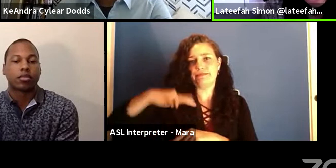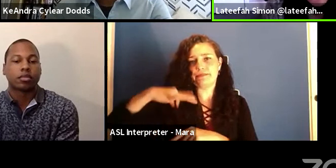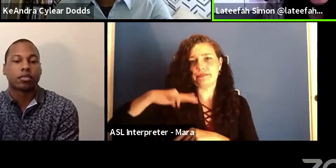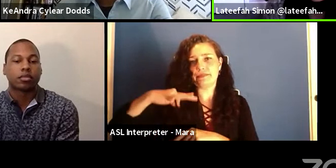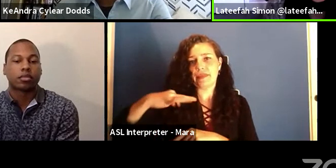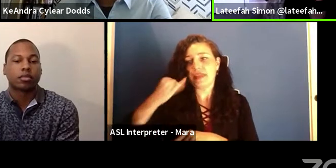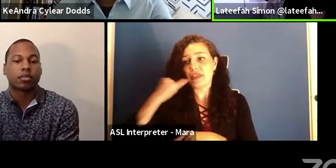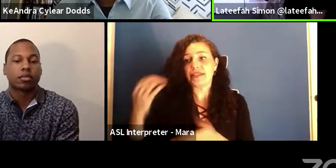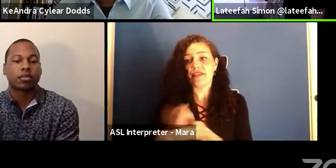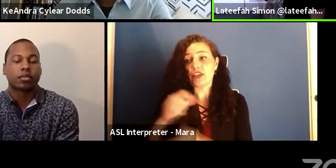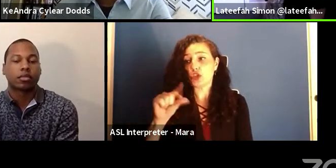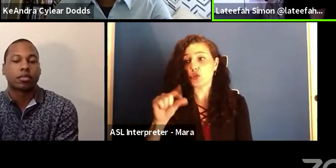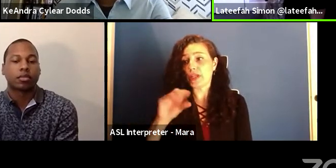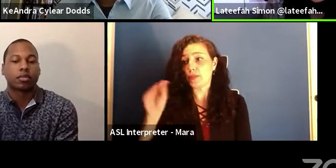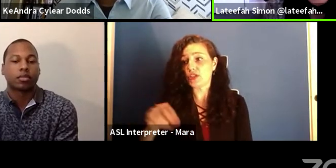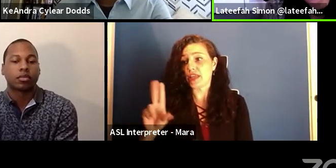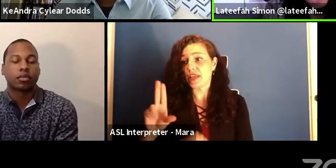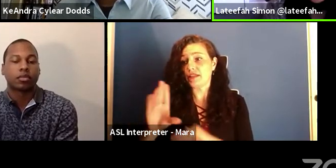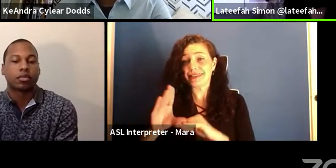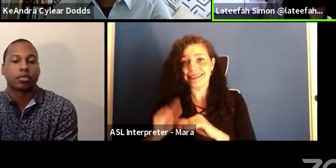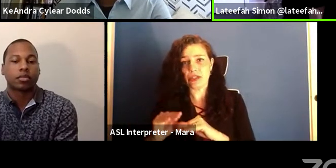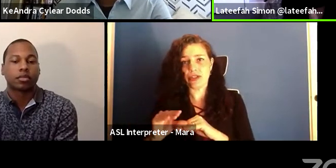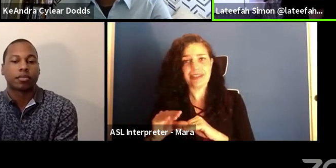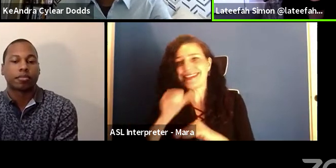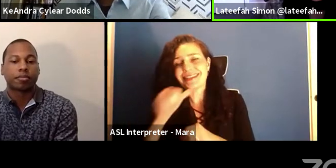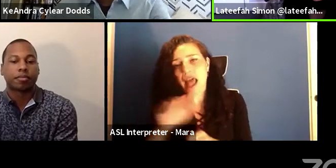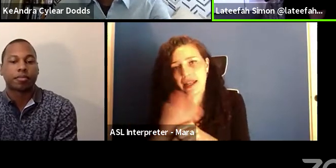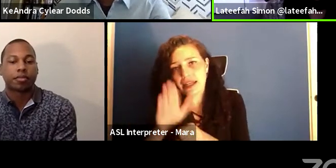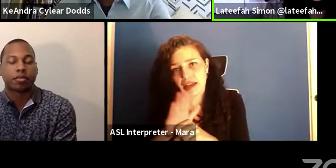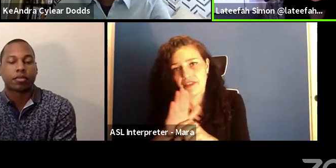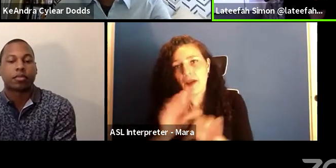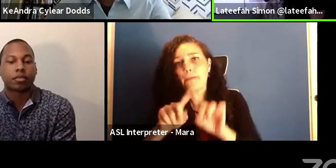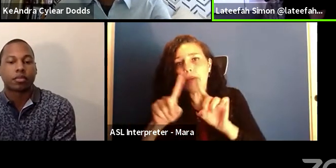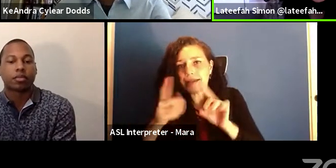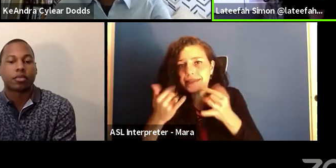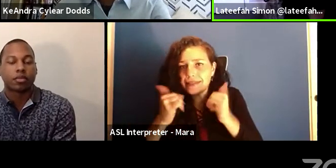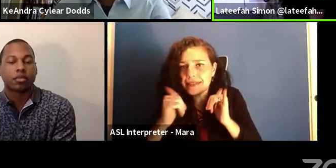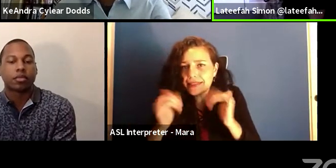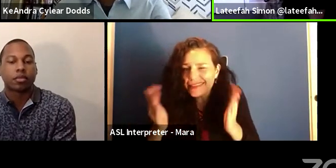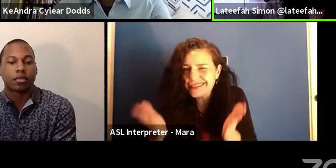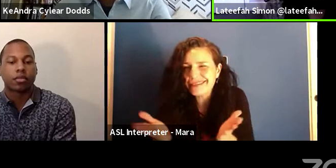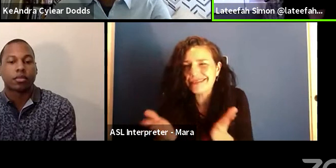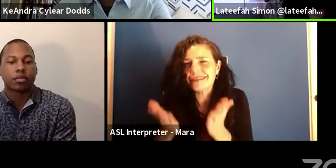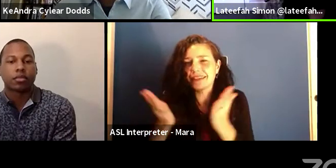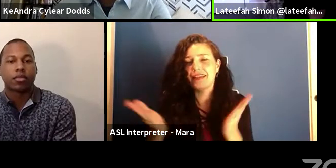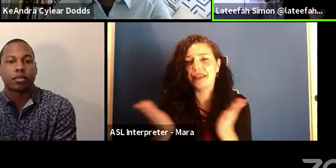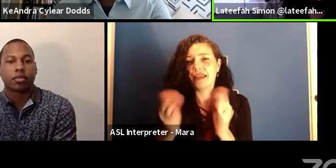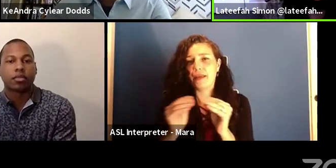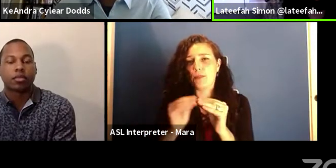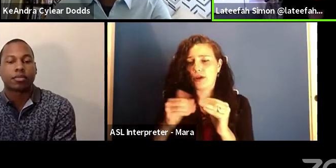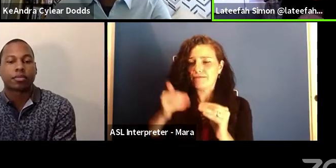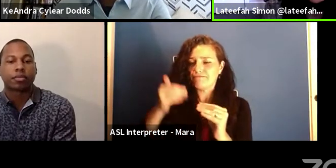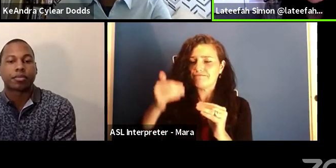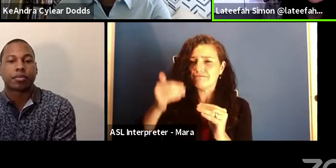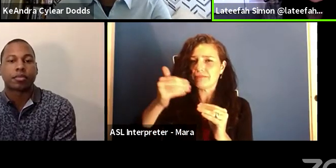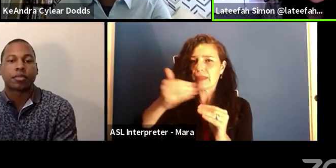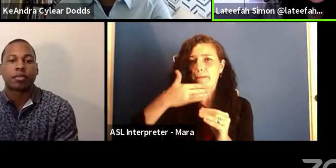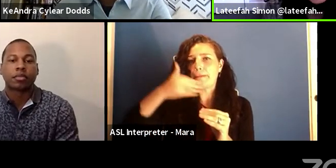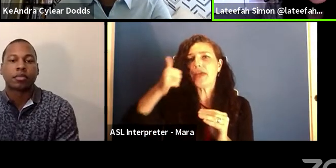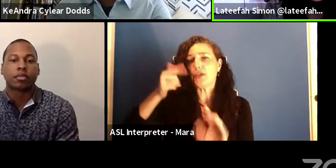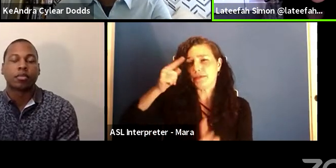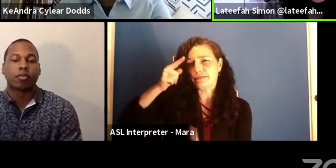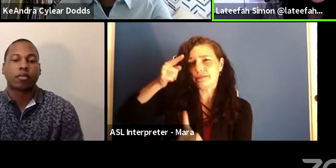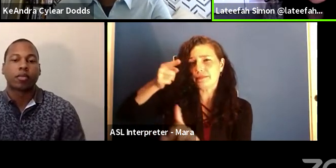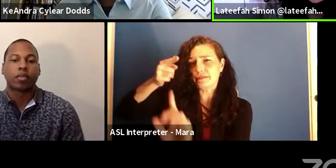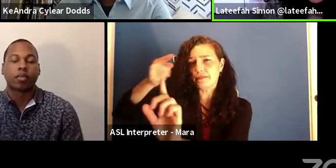enough, but it is hopefully, again, a push in the right direction that says everyone should be able to ride. The last thing I'll say